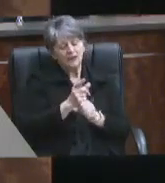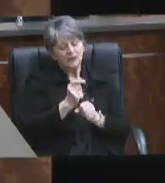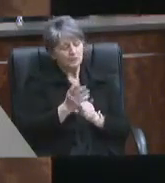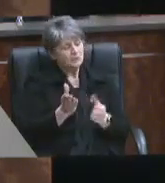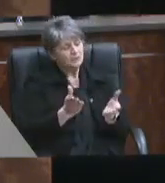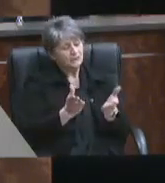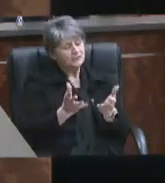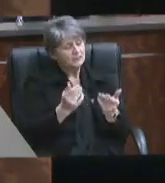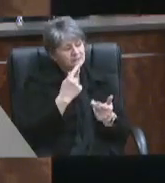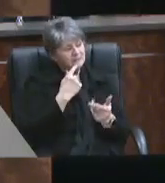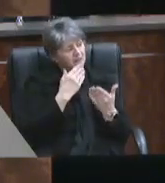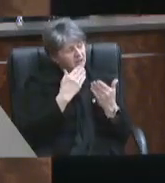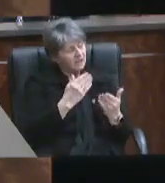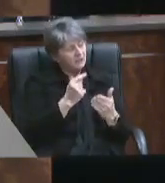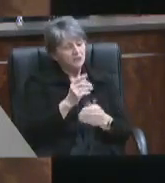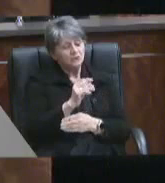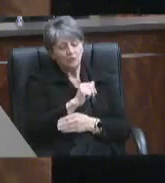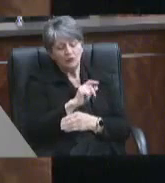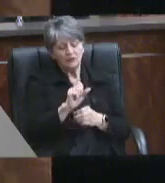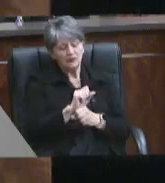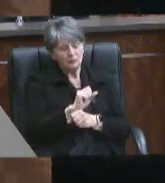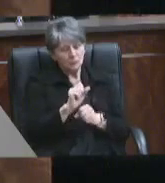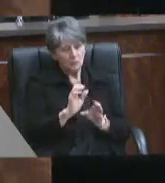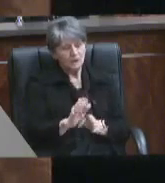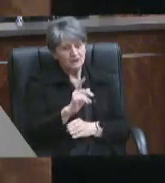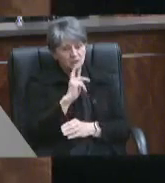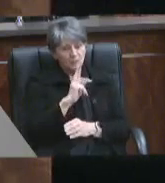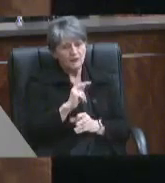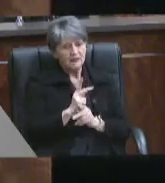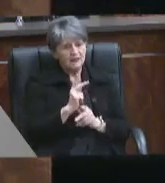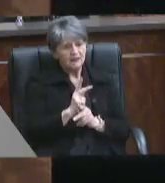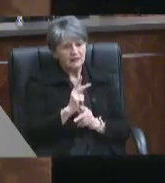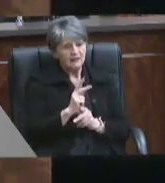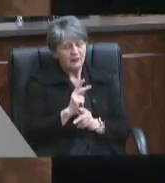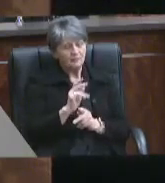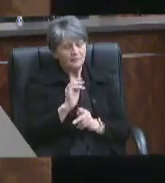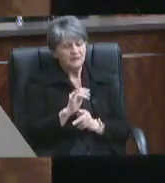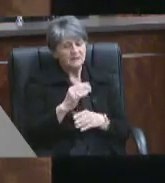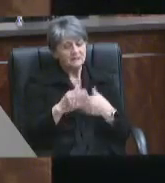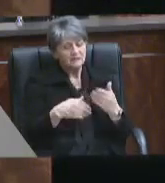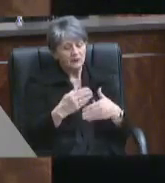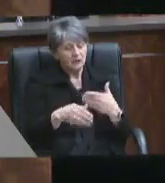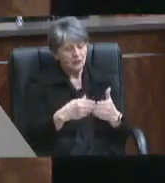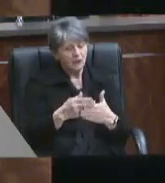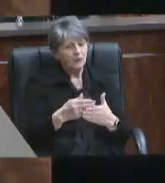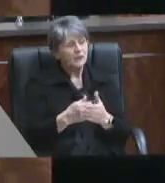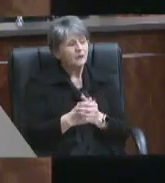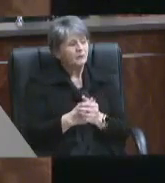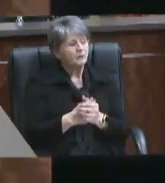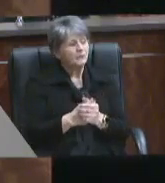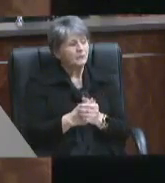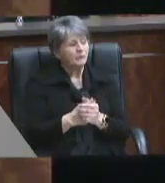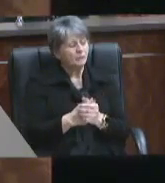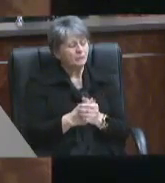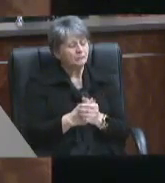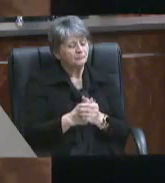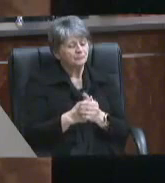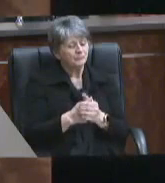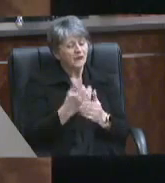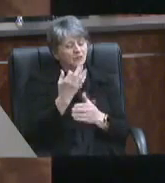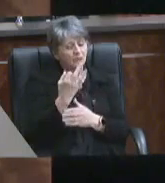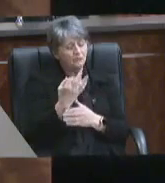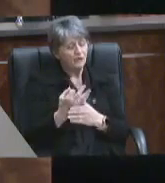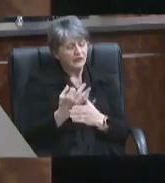the employees, as I said that day, that have really kept this going on the last that Friday